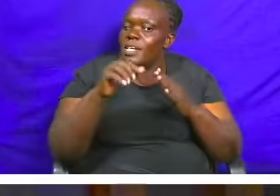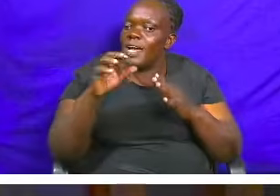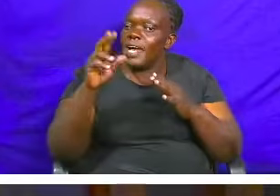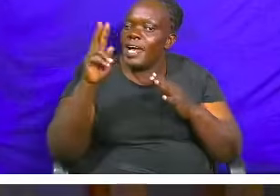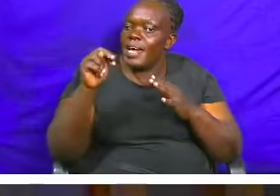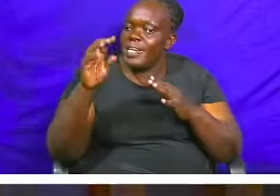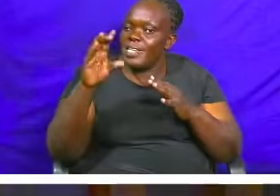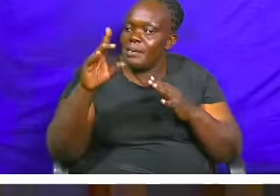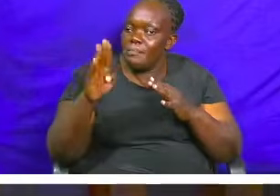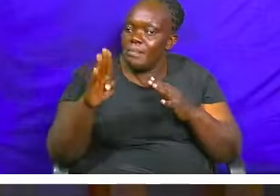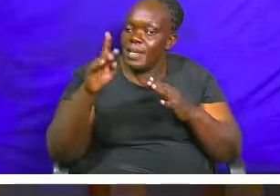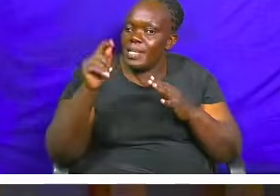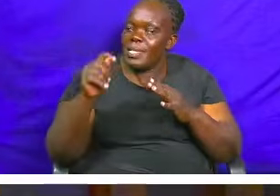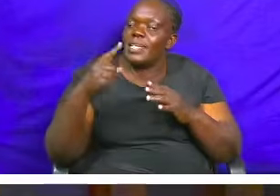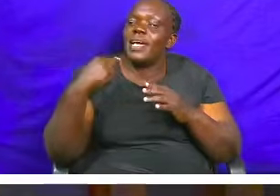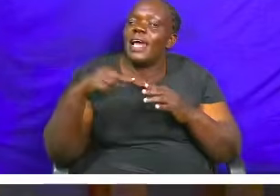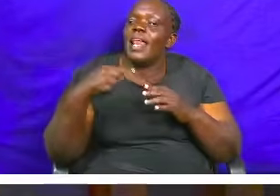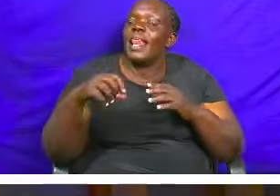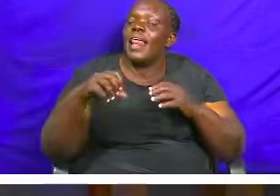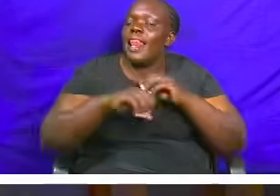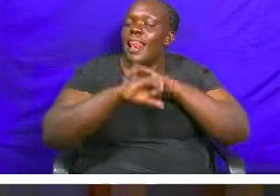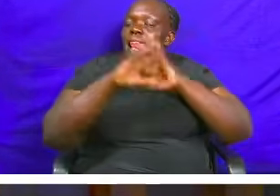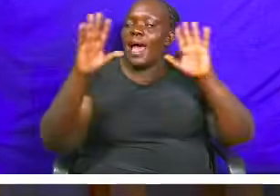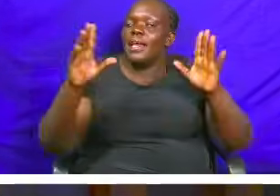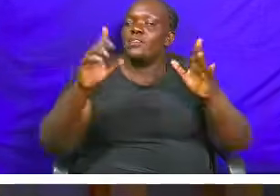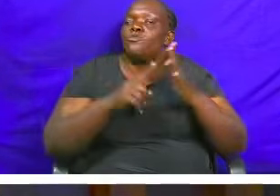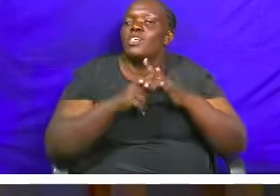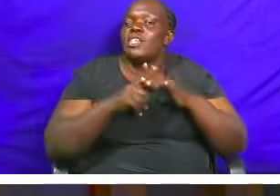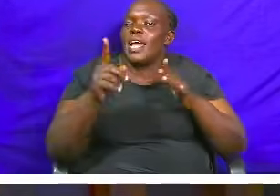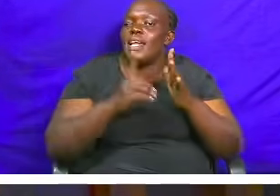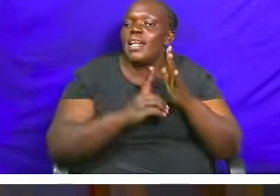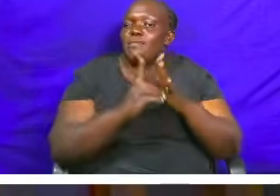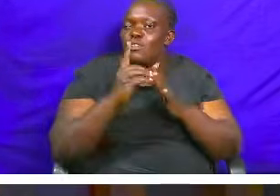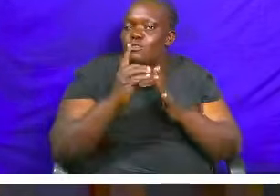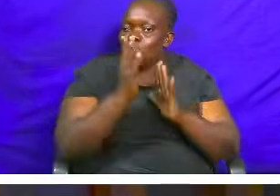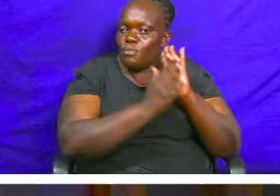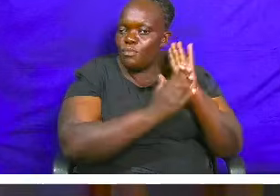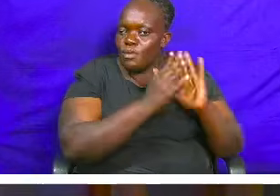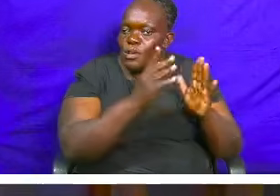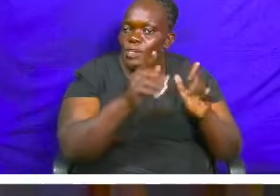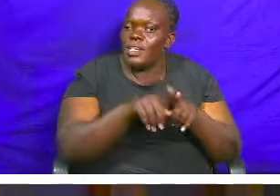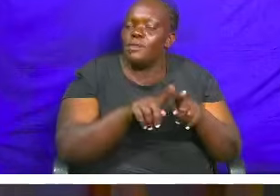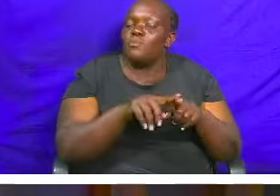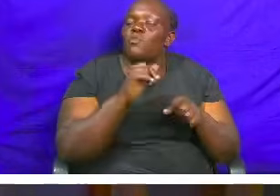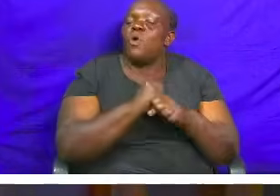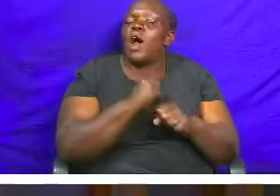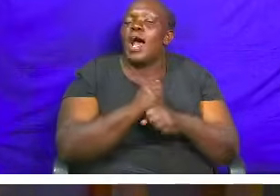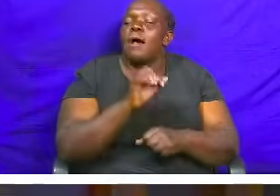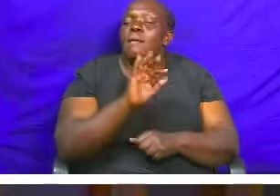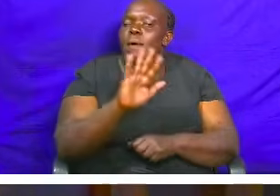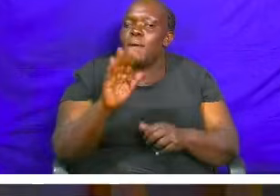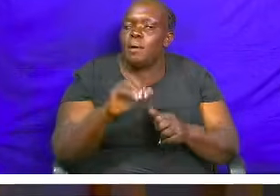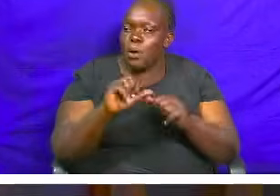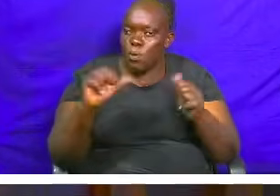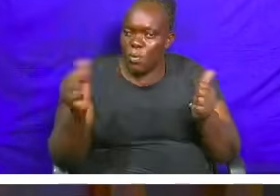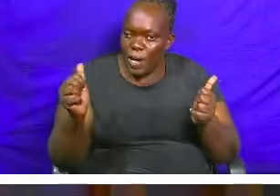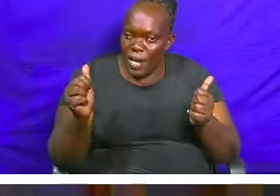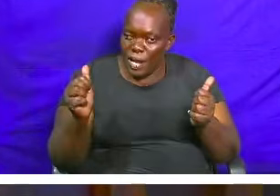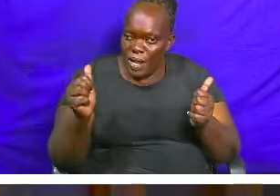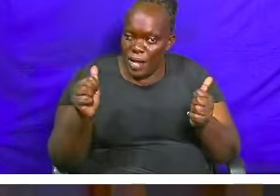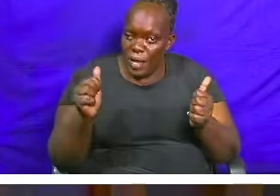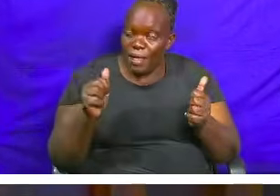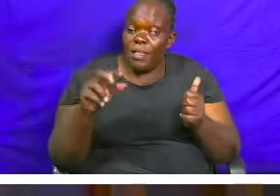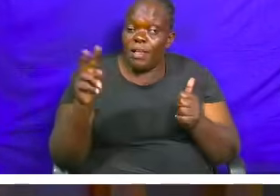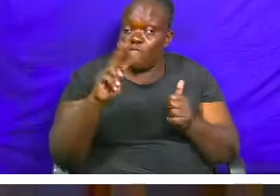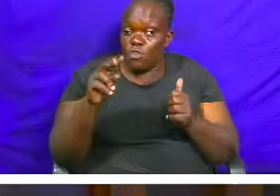has a green light to start development. So they plan to drill their first well in July this year. Okay. And we are